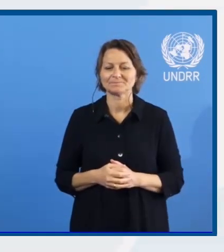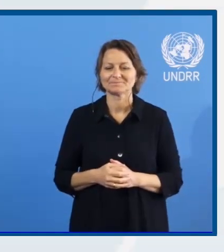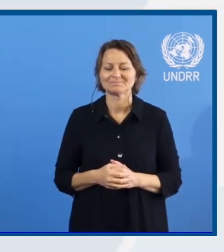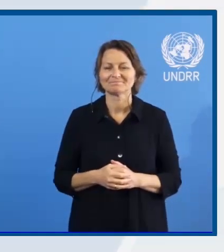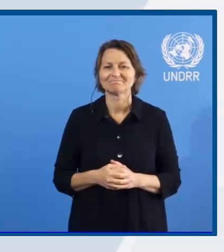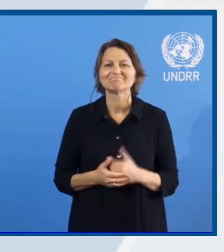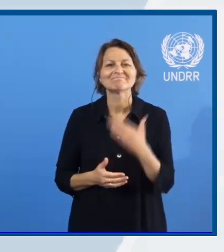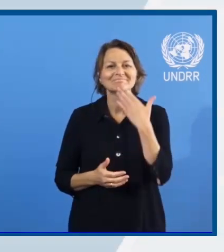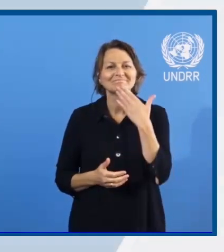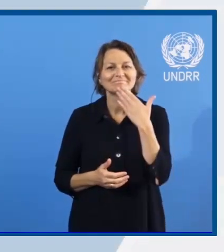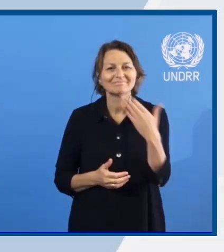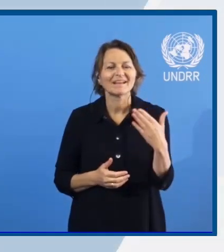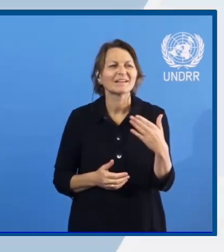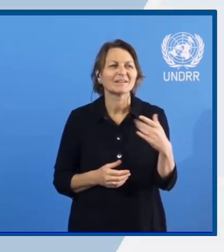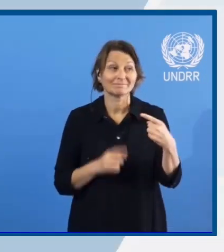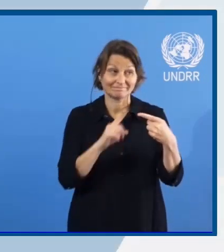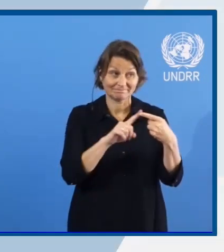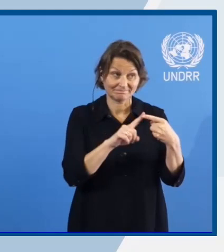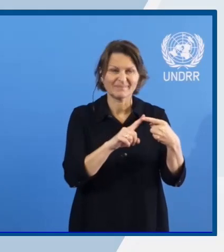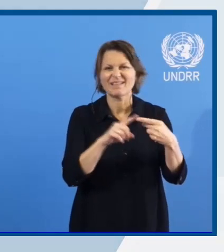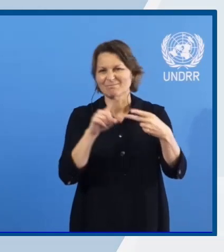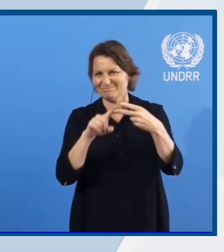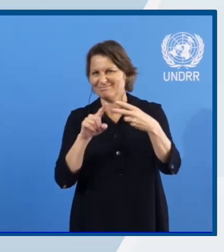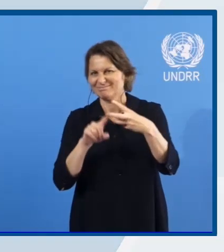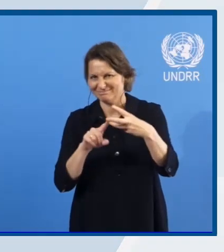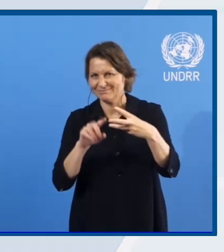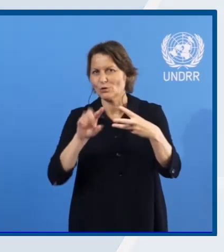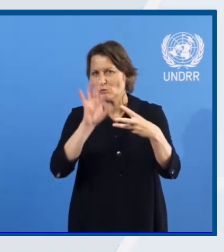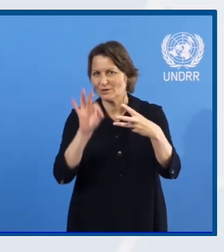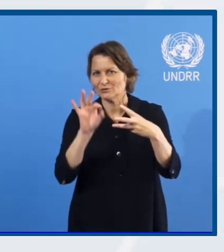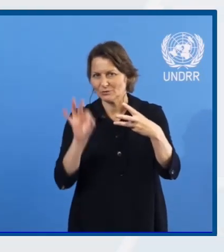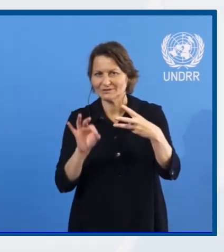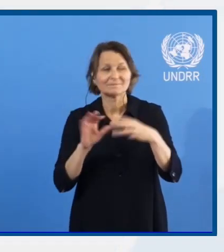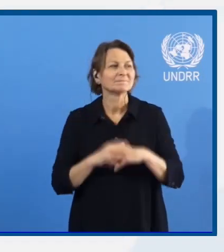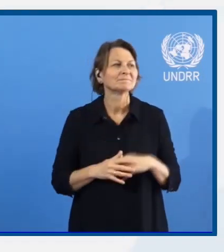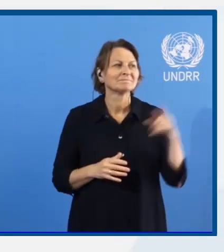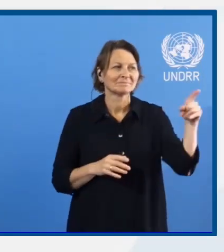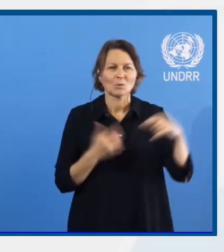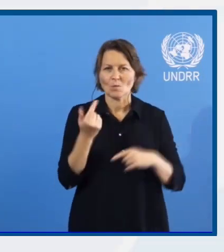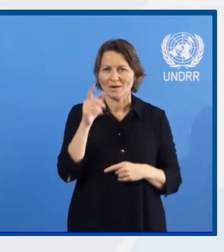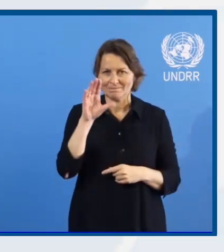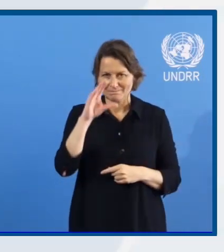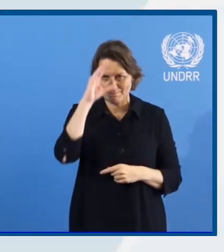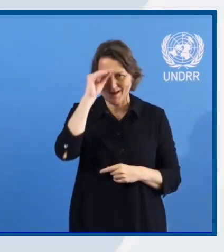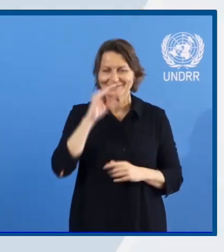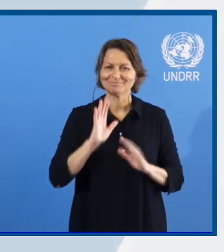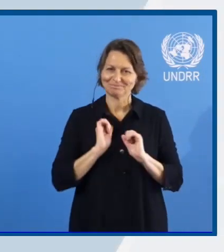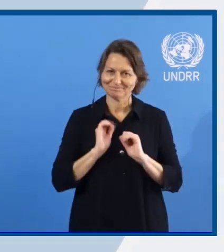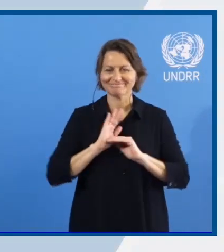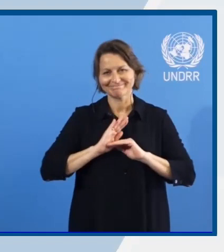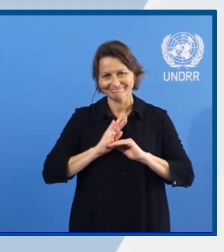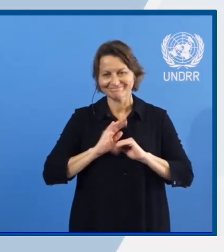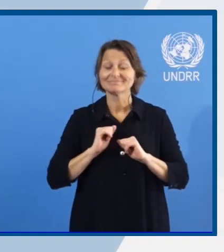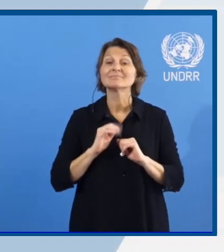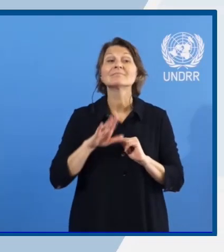Thank you. Let's take 2 more questions, and then we'll try to get the gentleman up here has been waiting patiently first. Then there's another gentleman a few